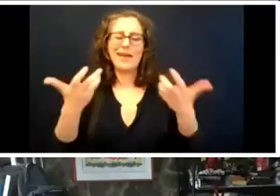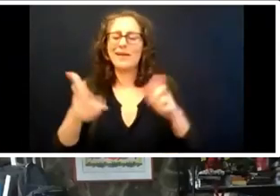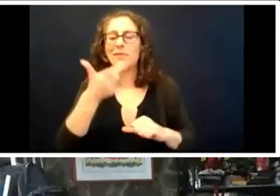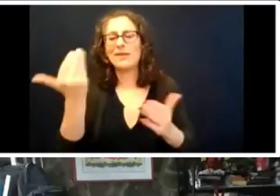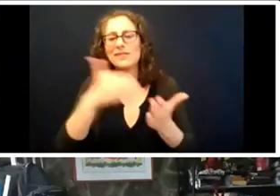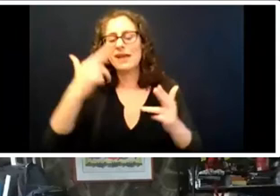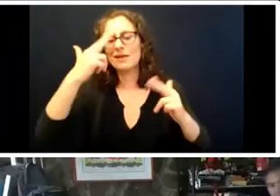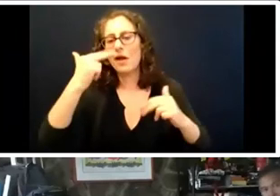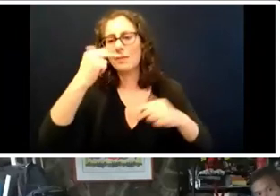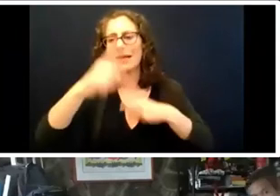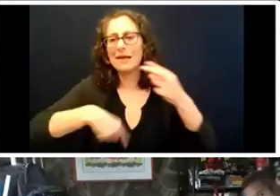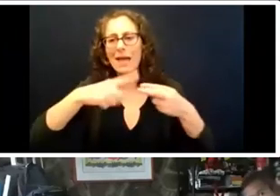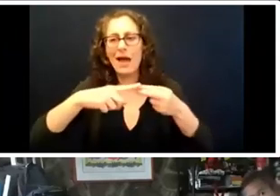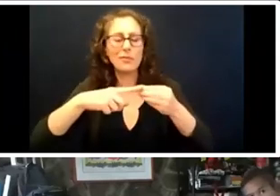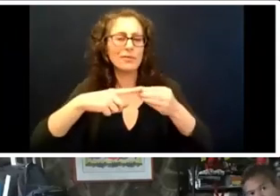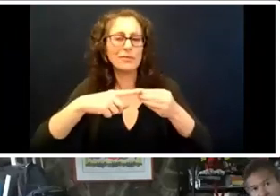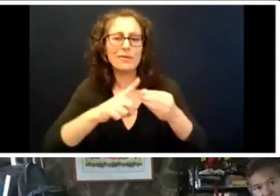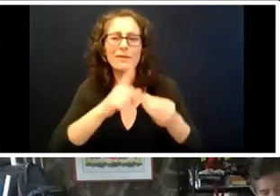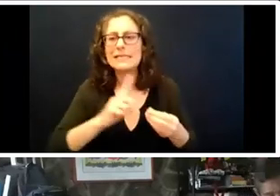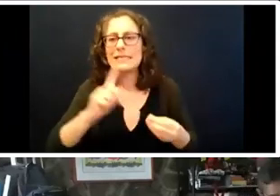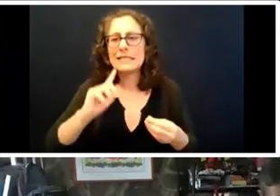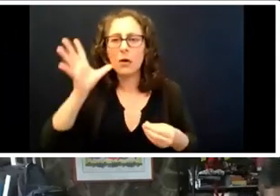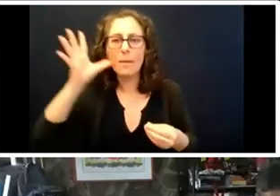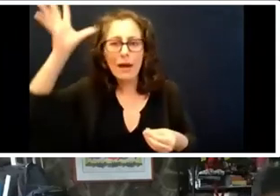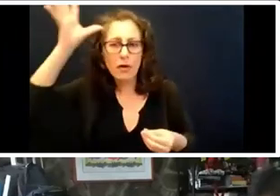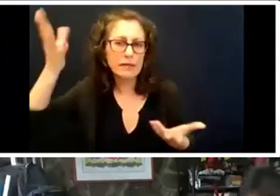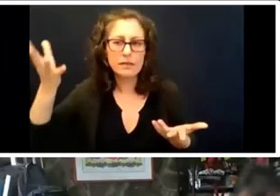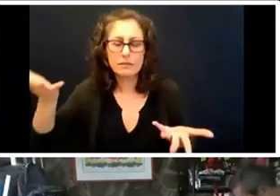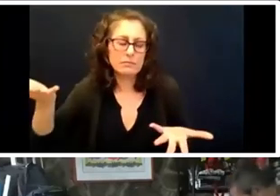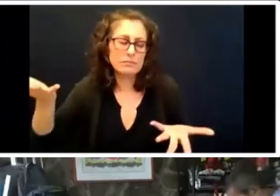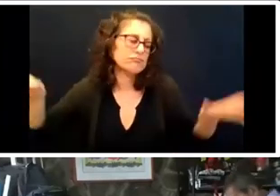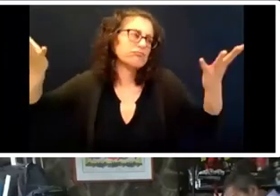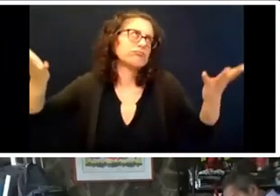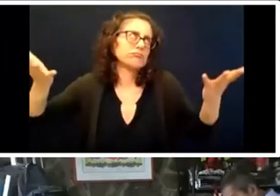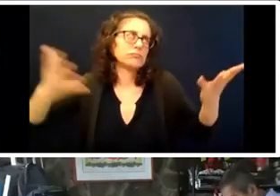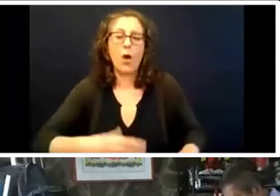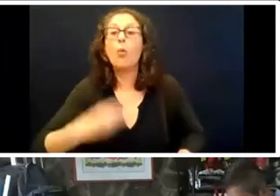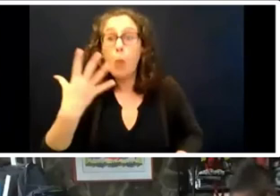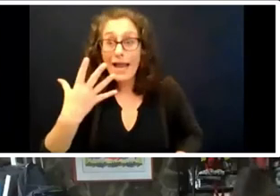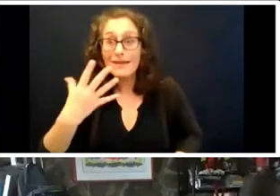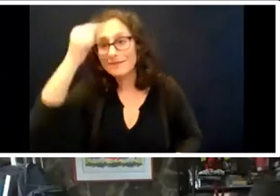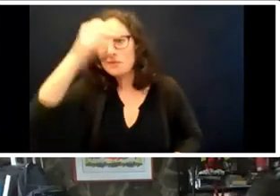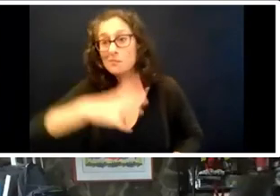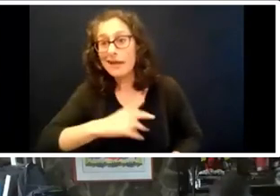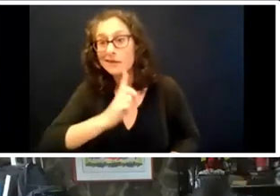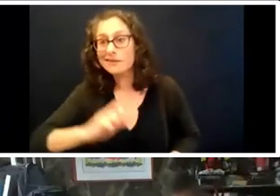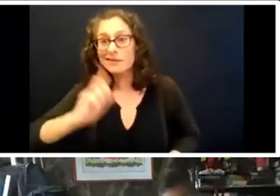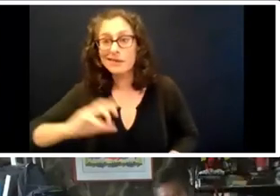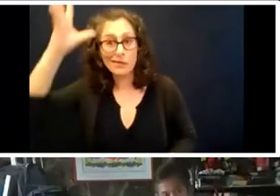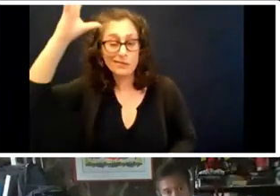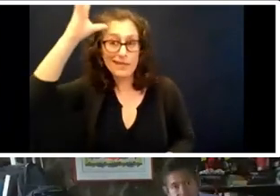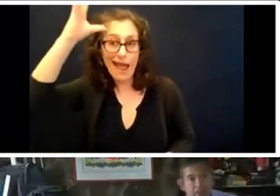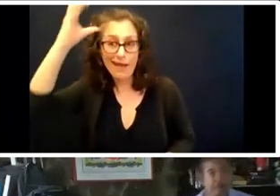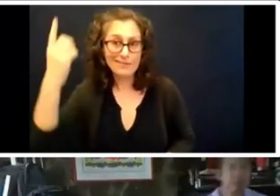comedy about a single parent, a white male single parent. I want to